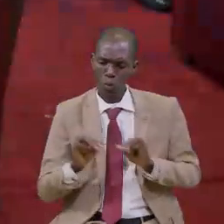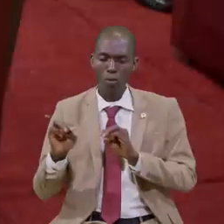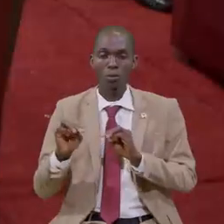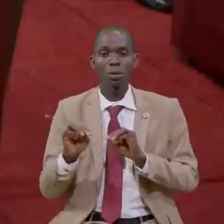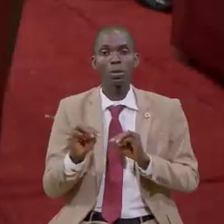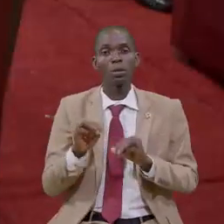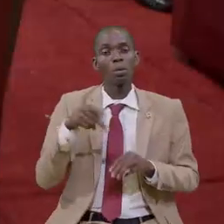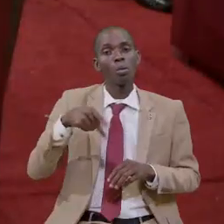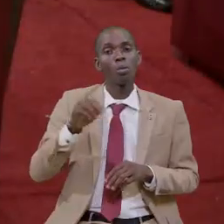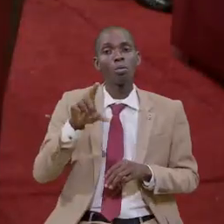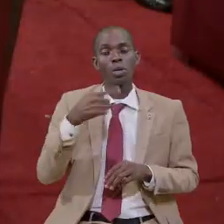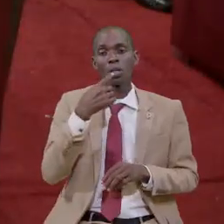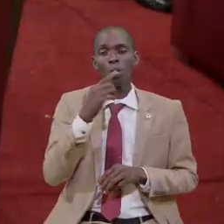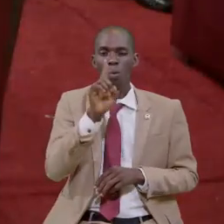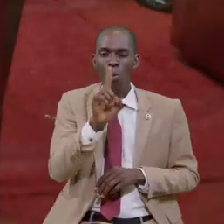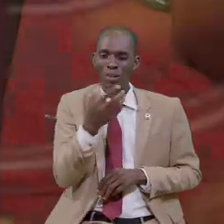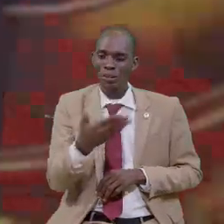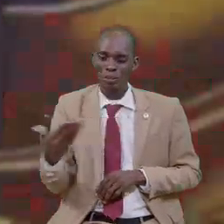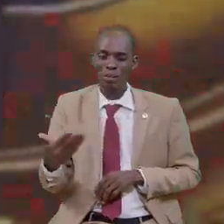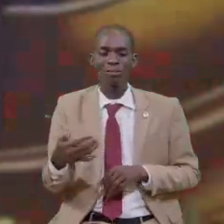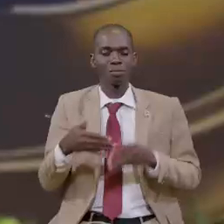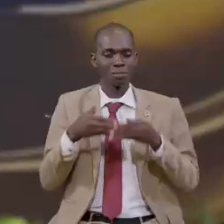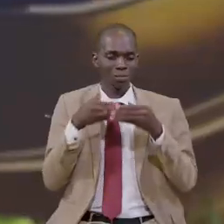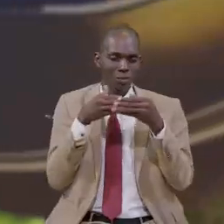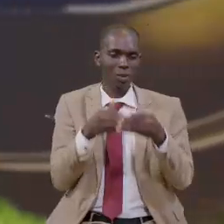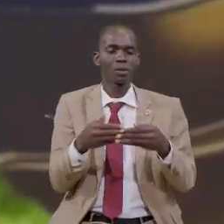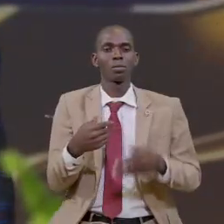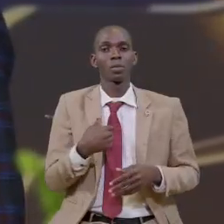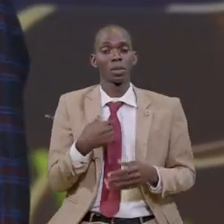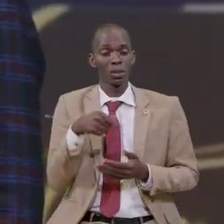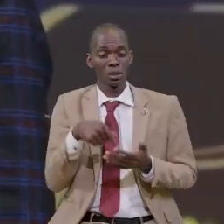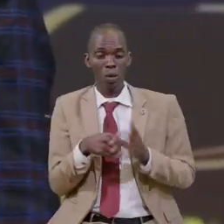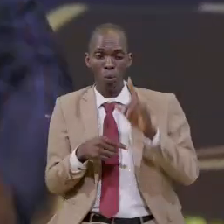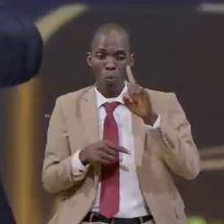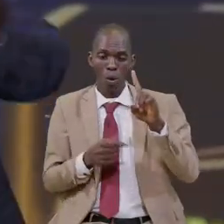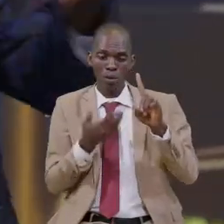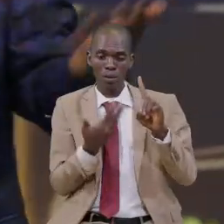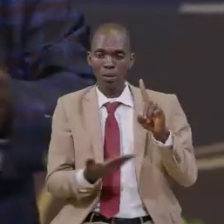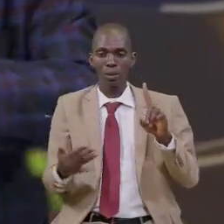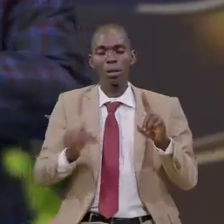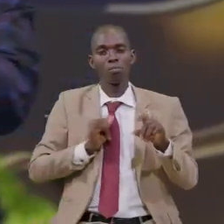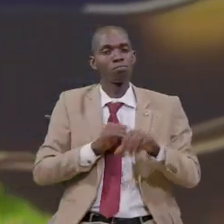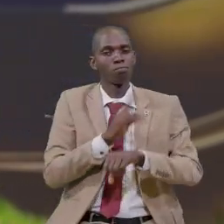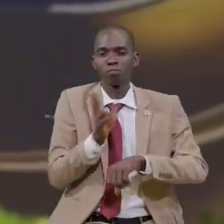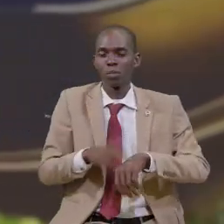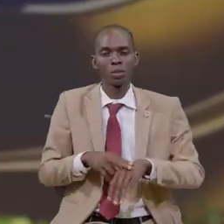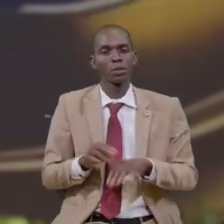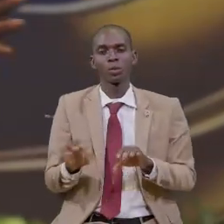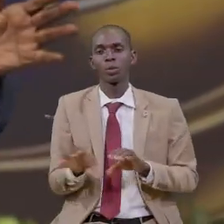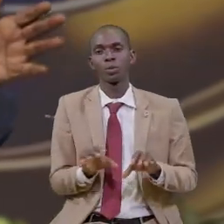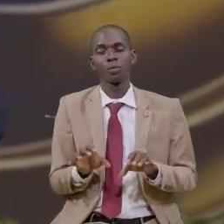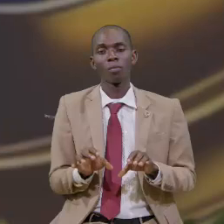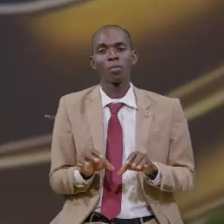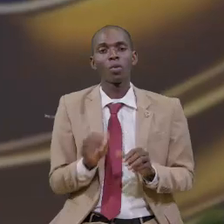guides me. It says, this one thing I do. Then it said, forgetting